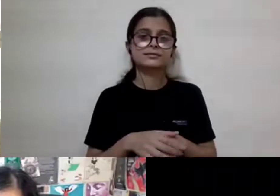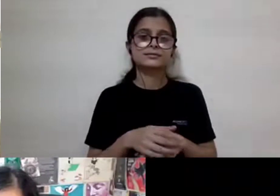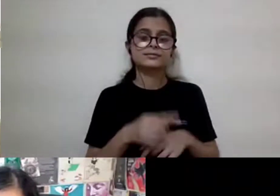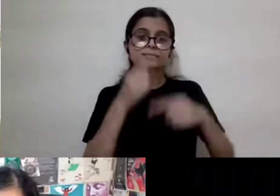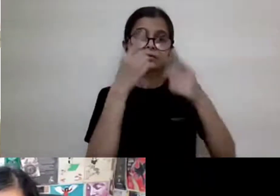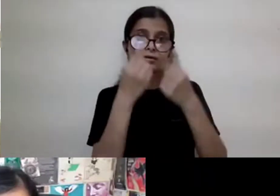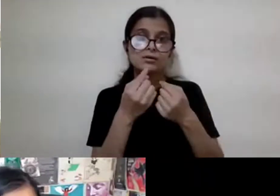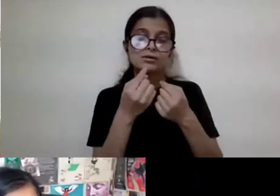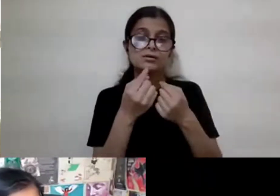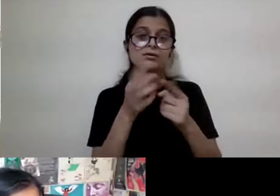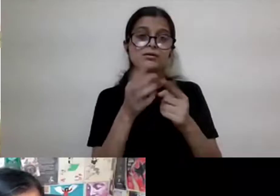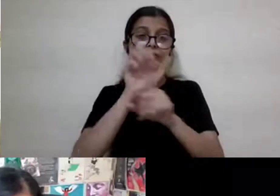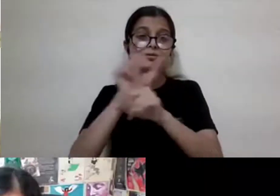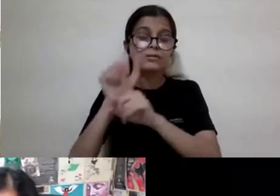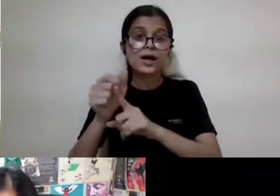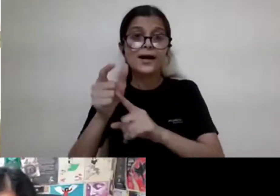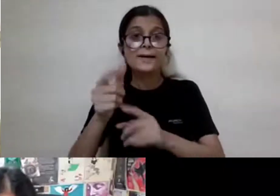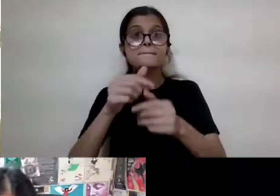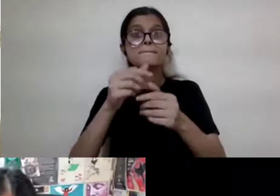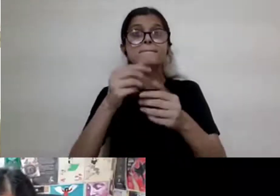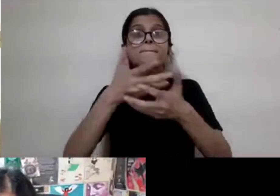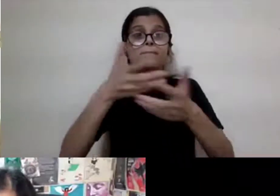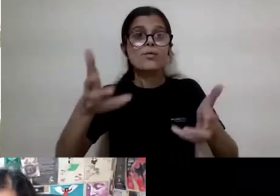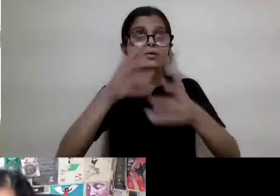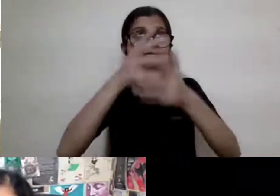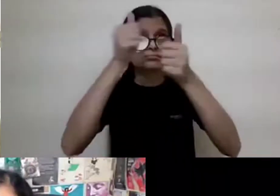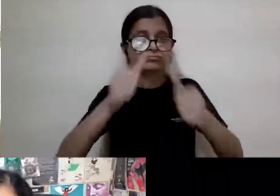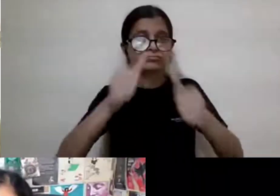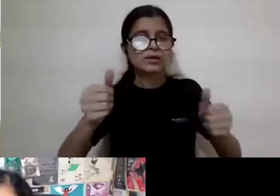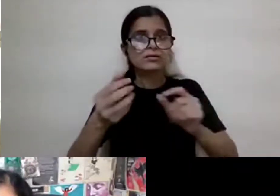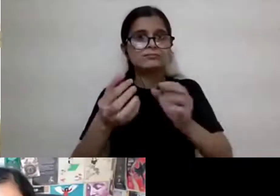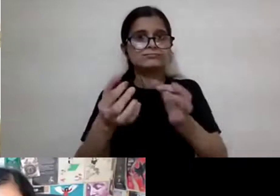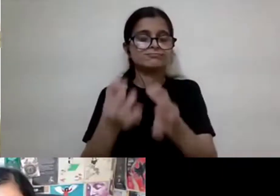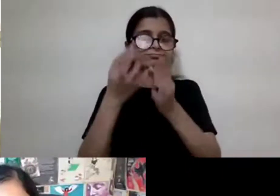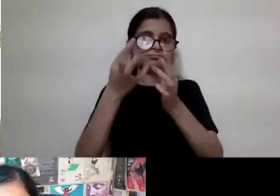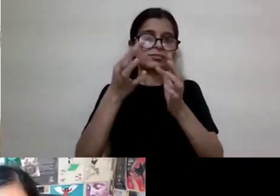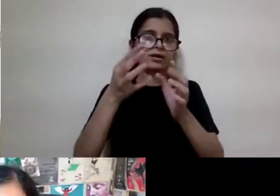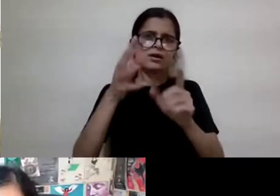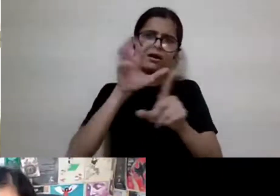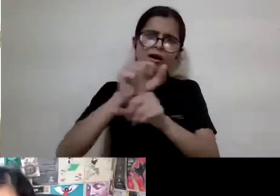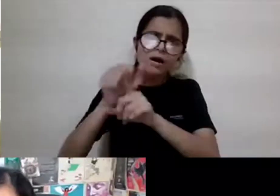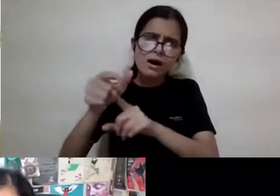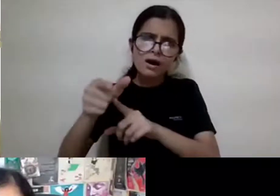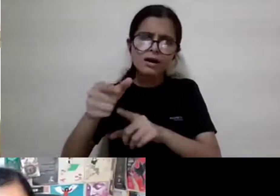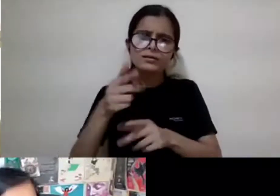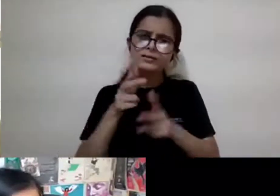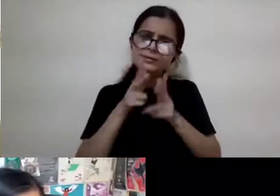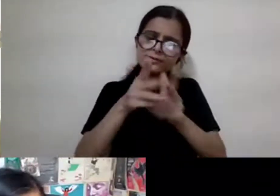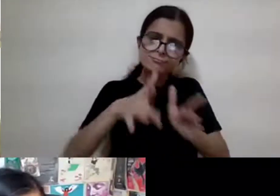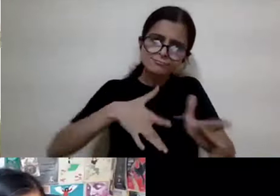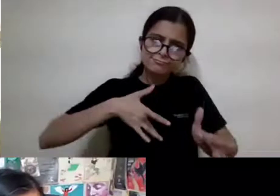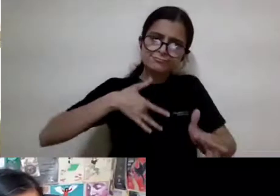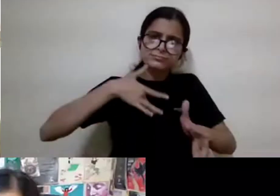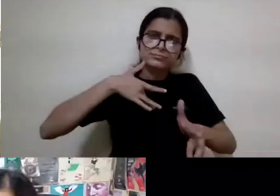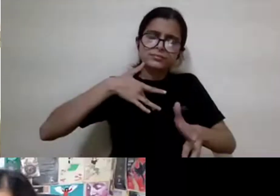effectiveness of the model for the visually impaired? Are they able to tell the sense of